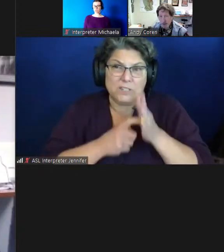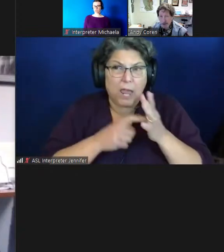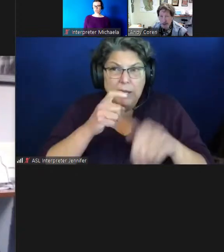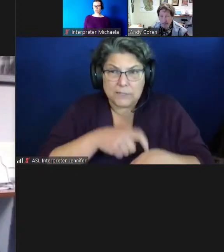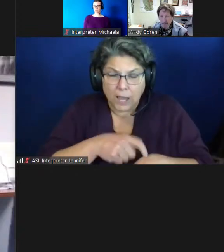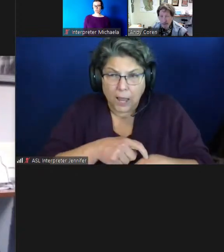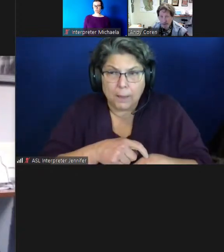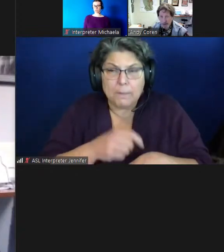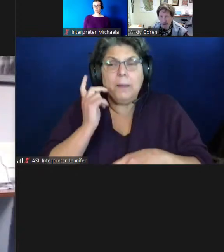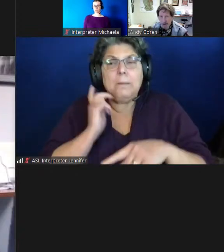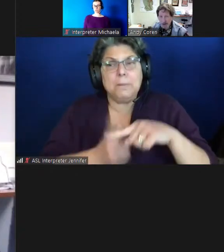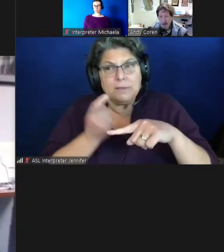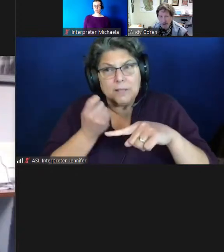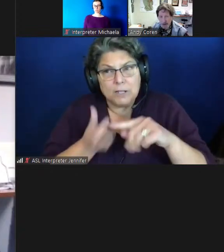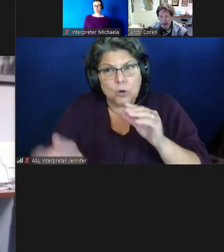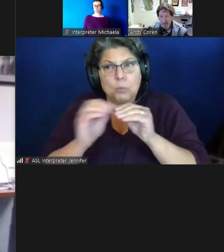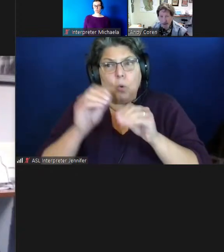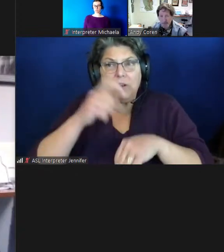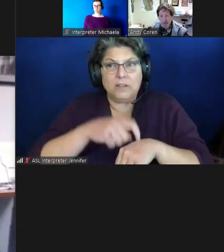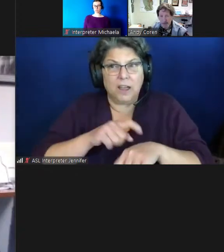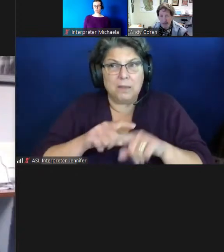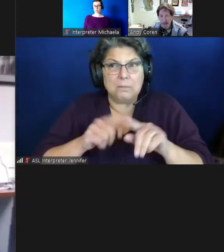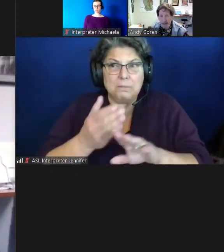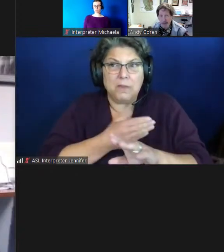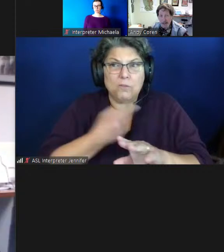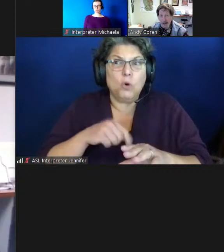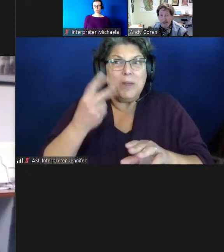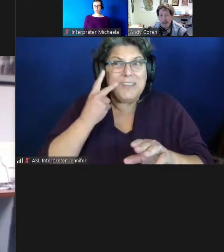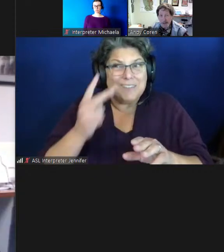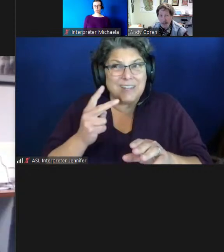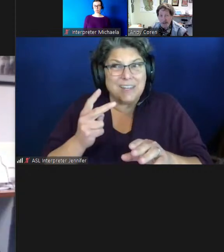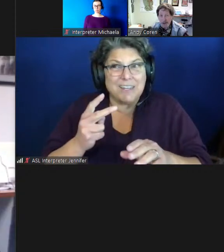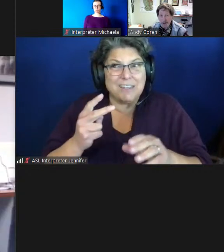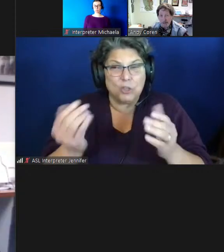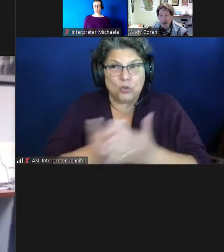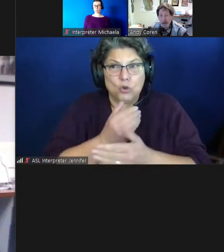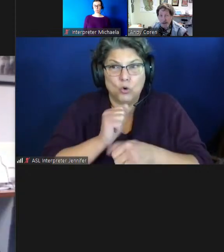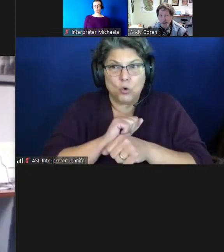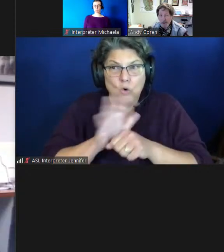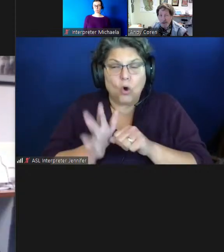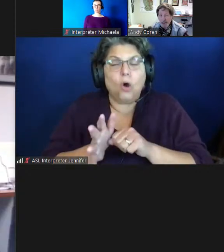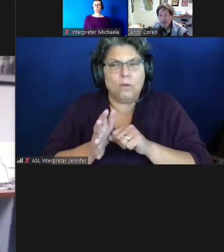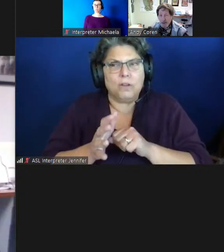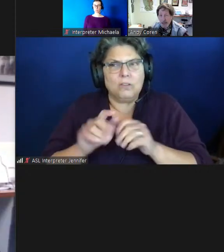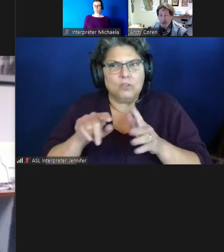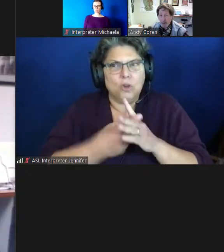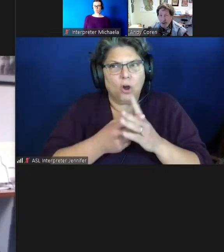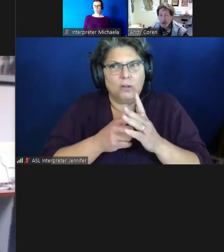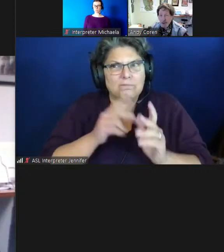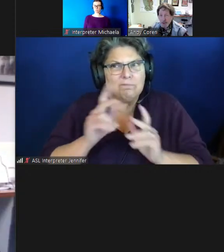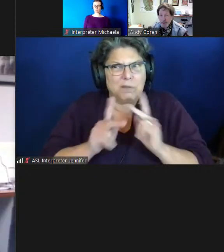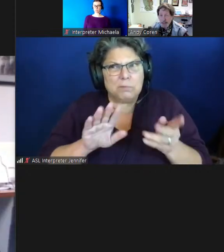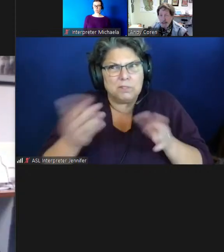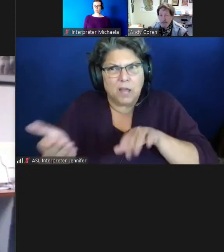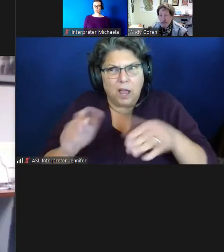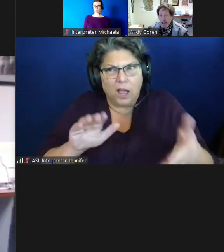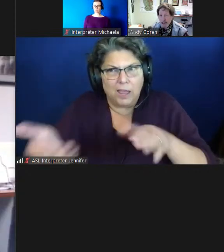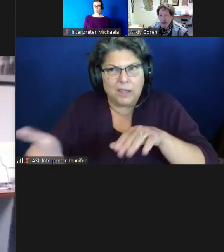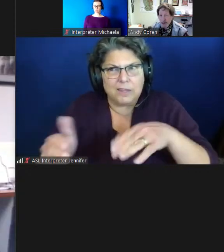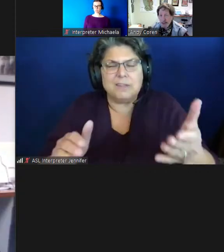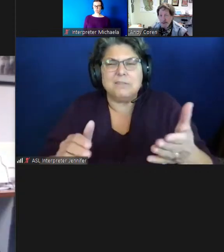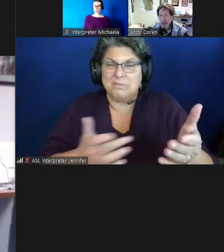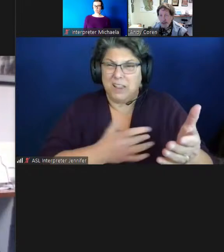little more time before we see deaths coming from that. The epidemiologists and modelers say it will get worse towards the end